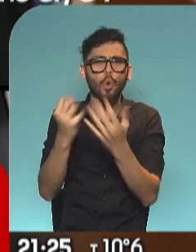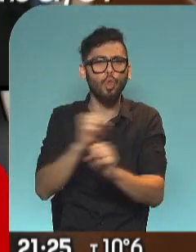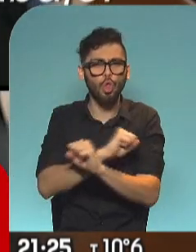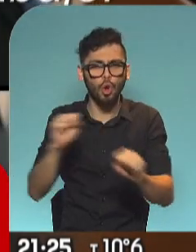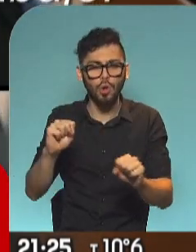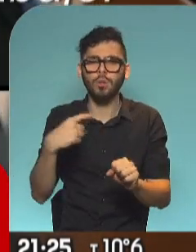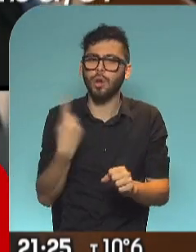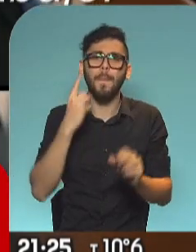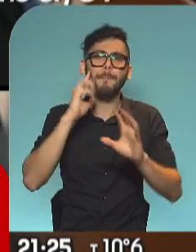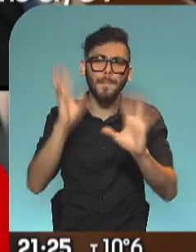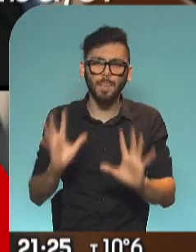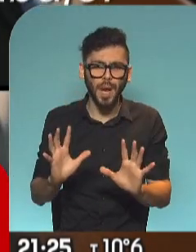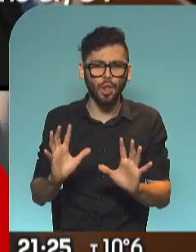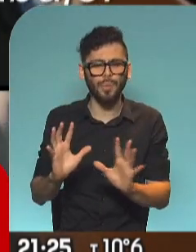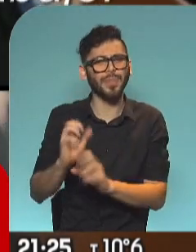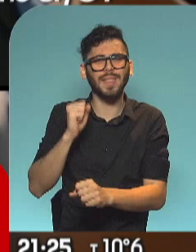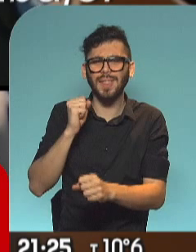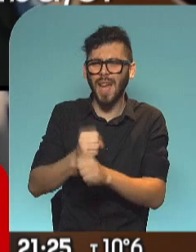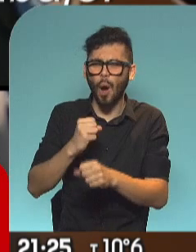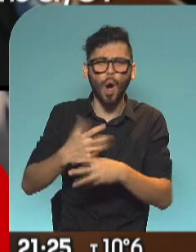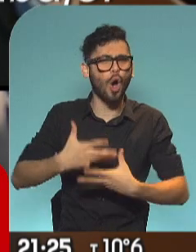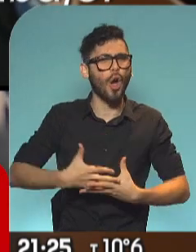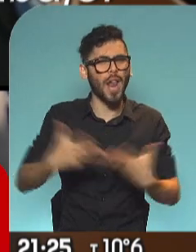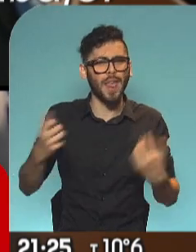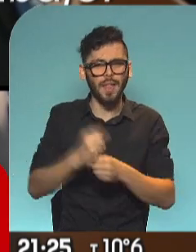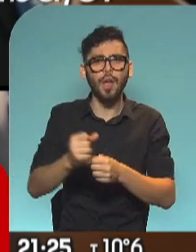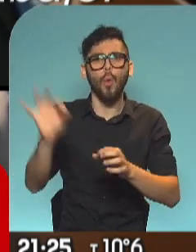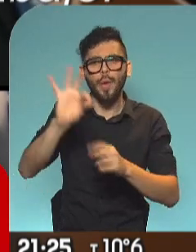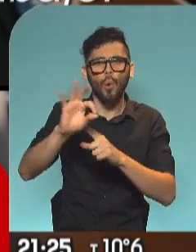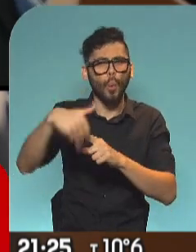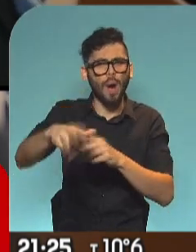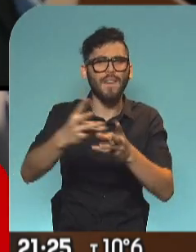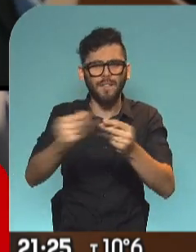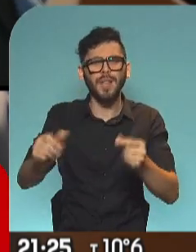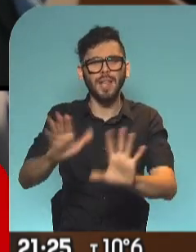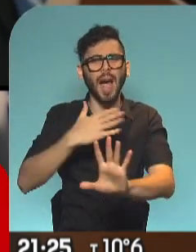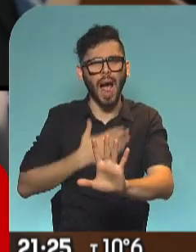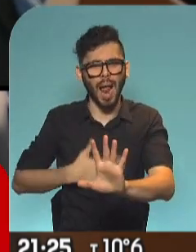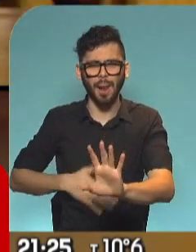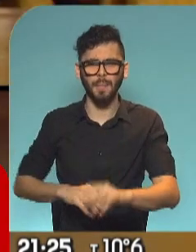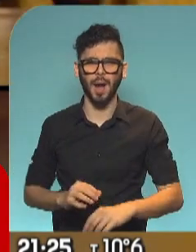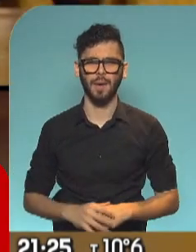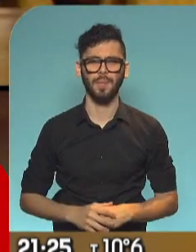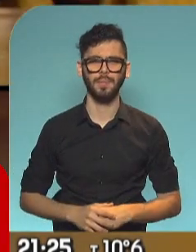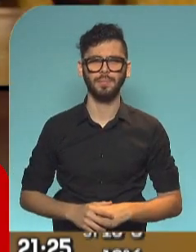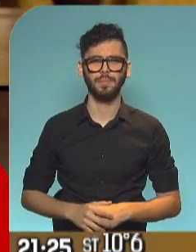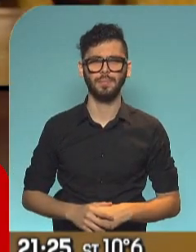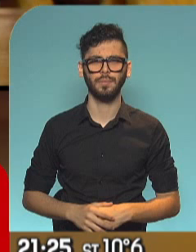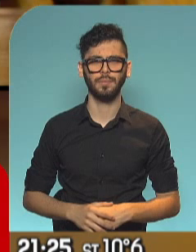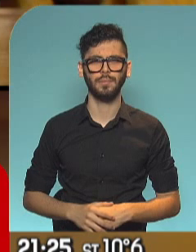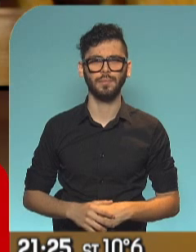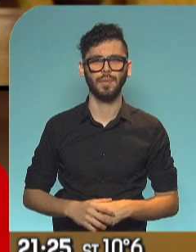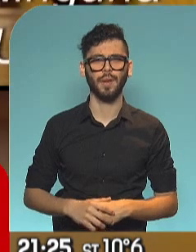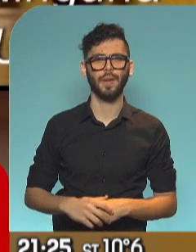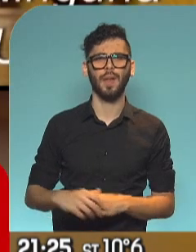and it hit the world. And we're prepared, and we're doing a great job with it, and it will go away, just stay calm. The